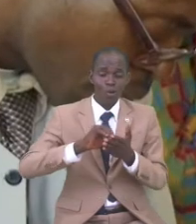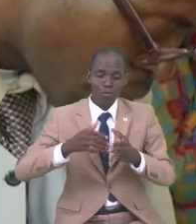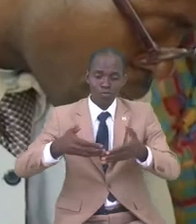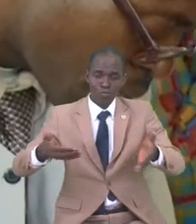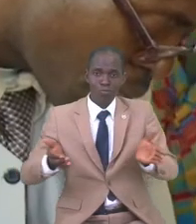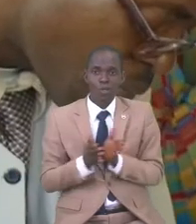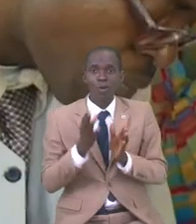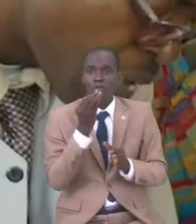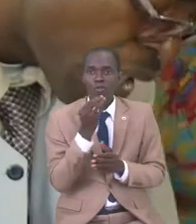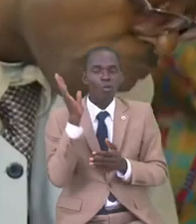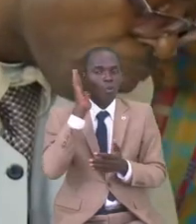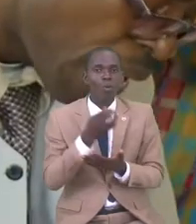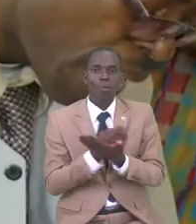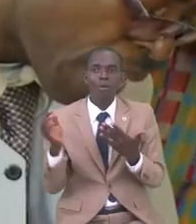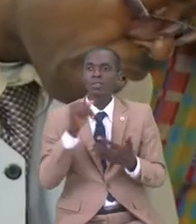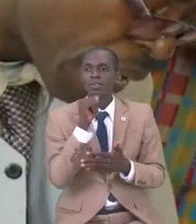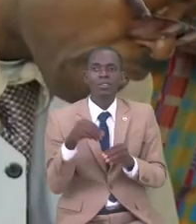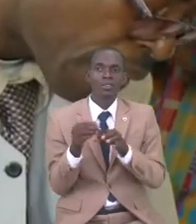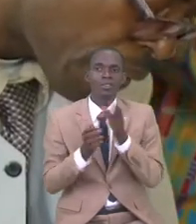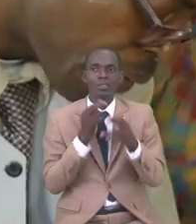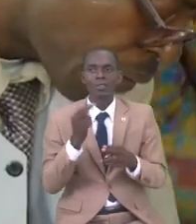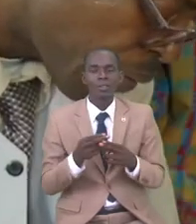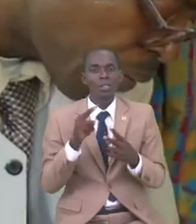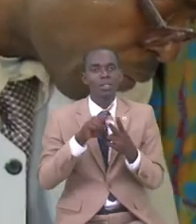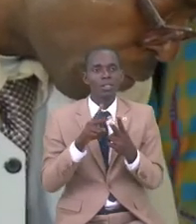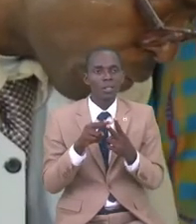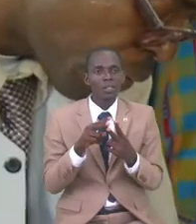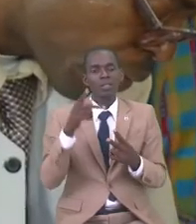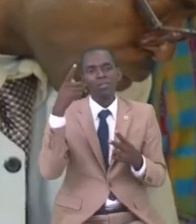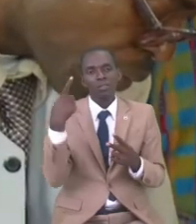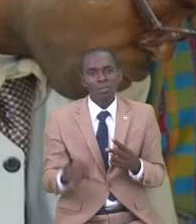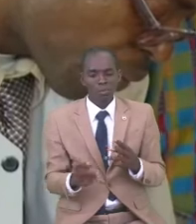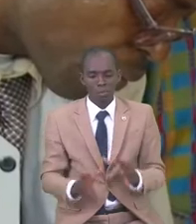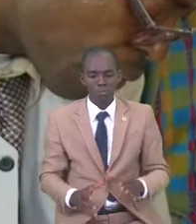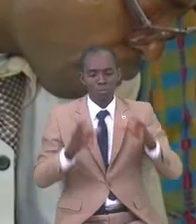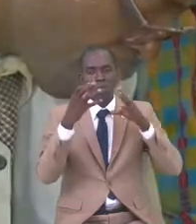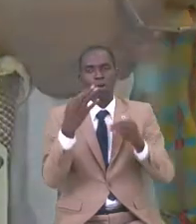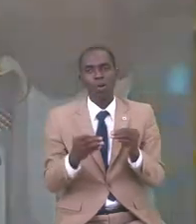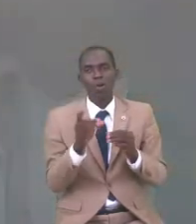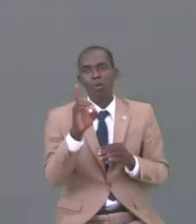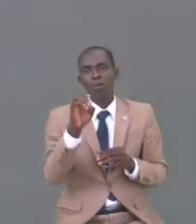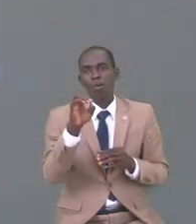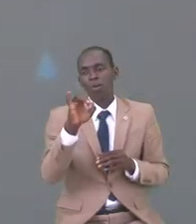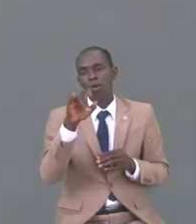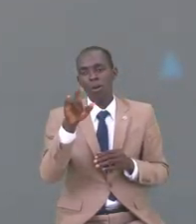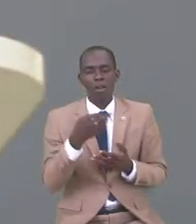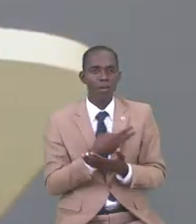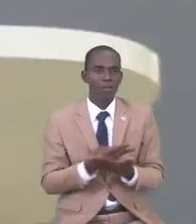meat wasted not. Neither did the cruse of oil fail,